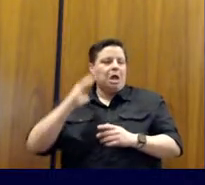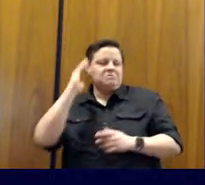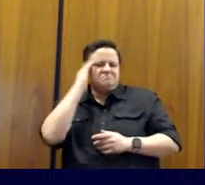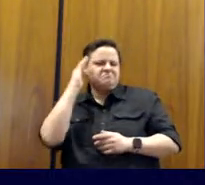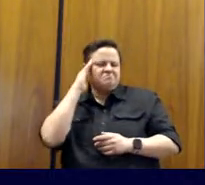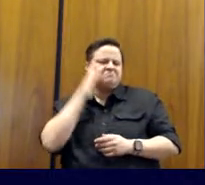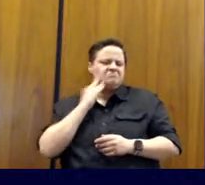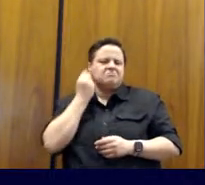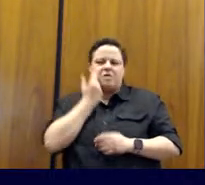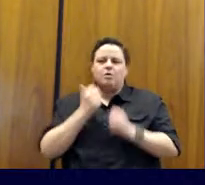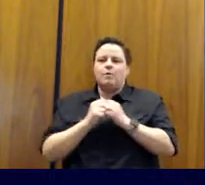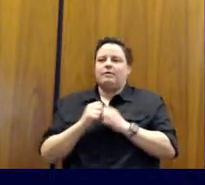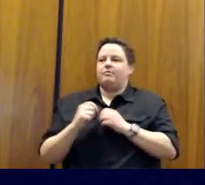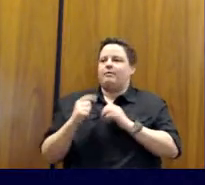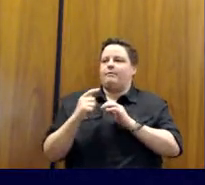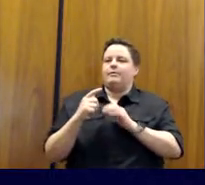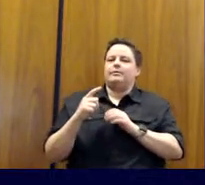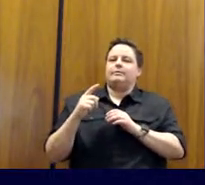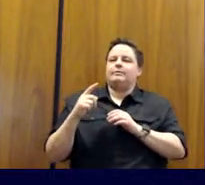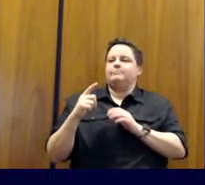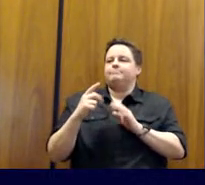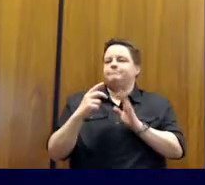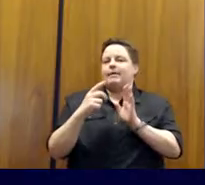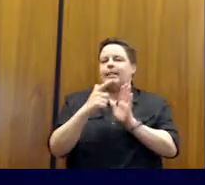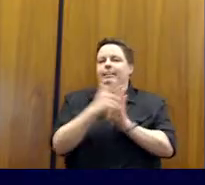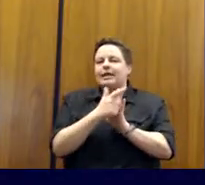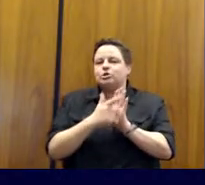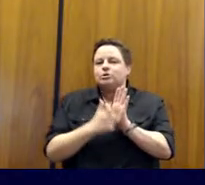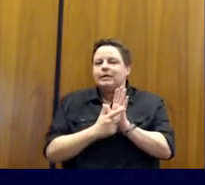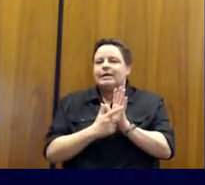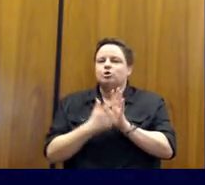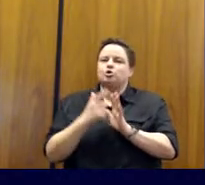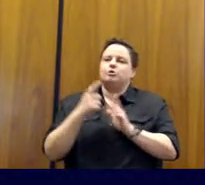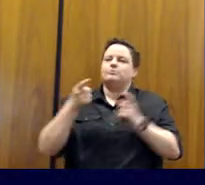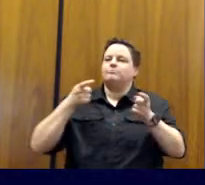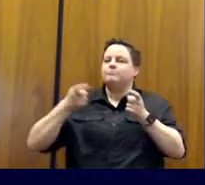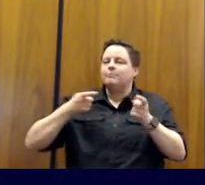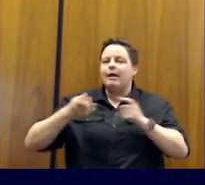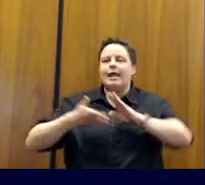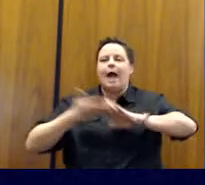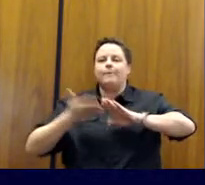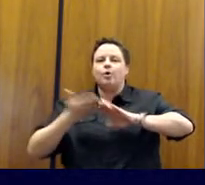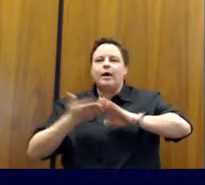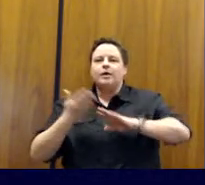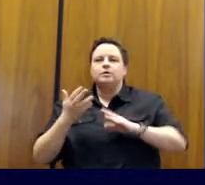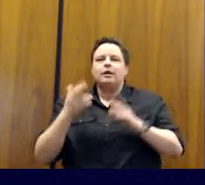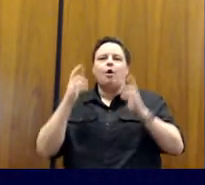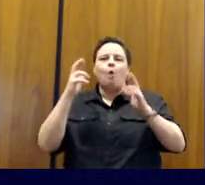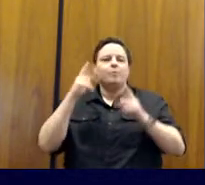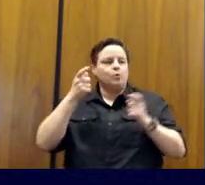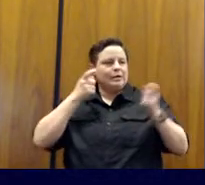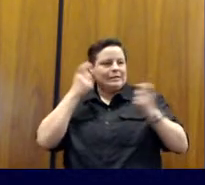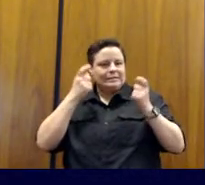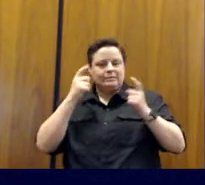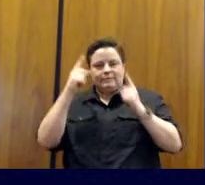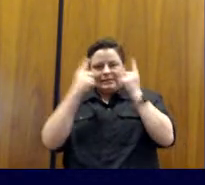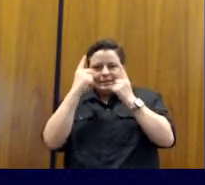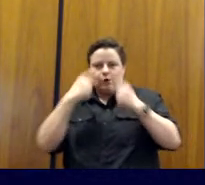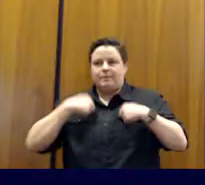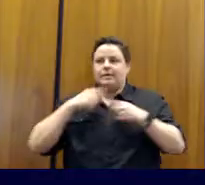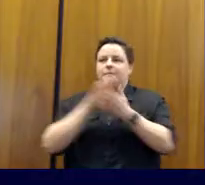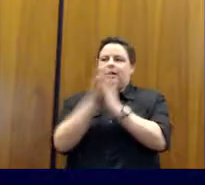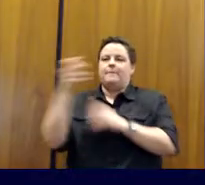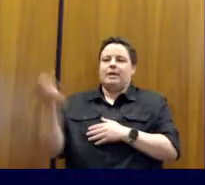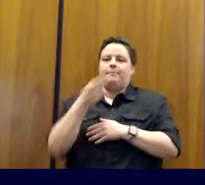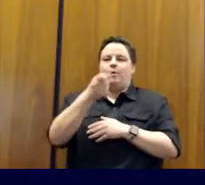on legislation and operations, and I would definitely hope you would consider me as an appointment. I can definitely do